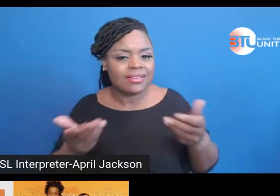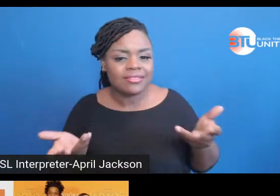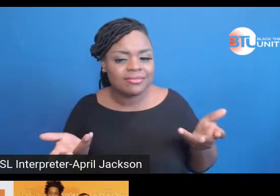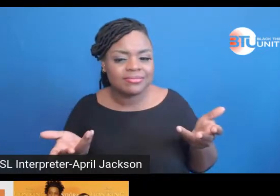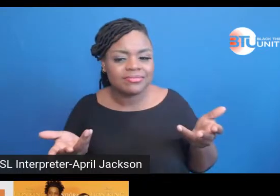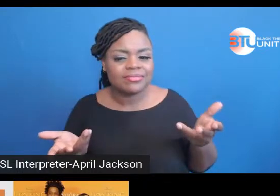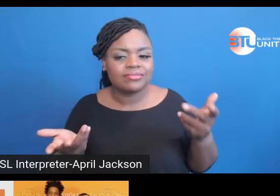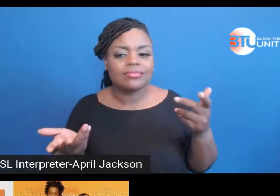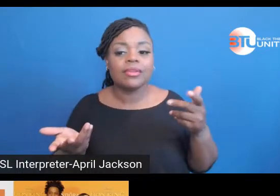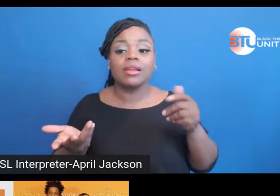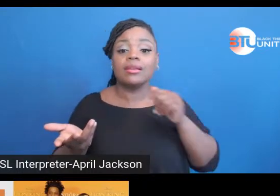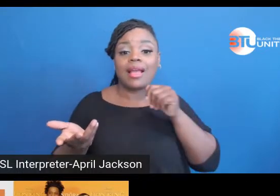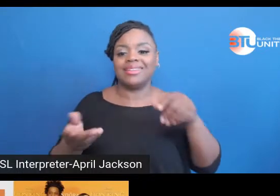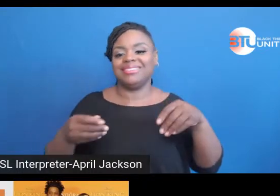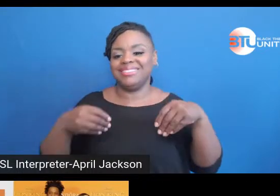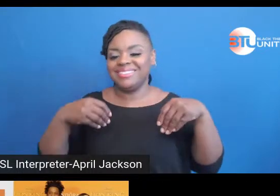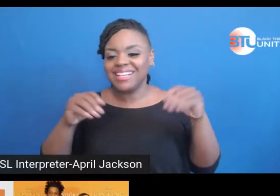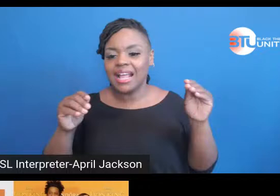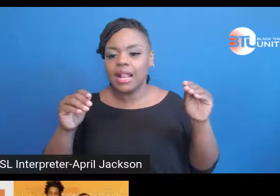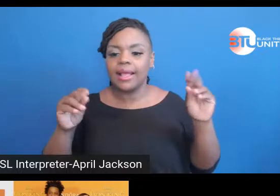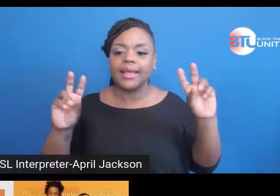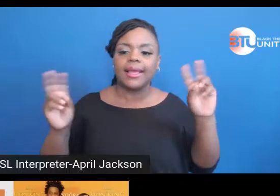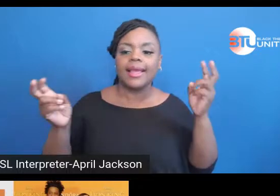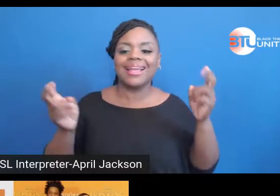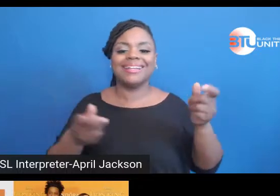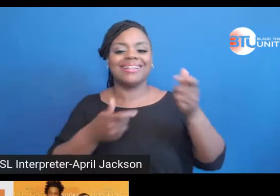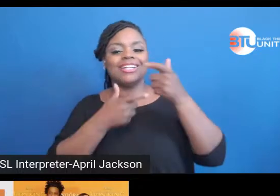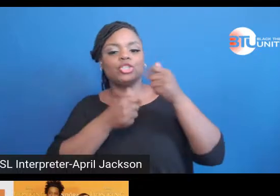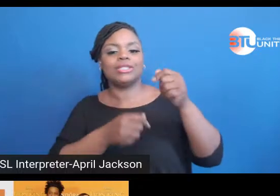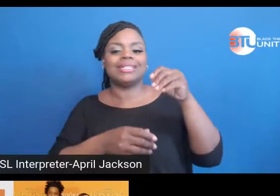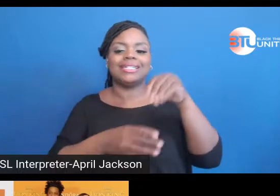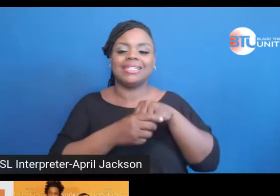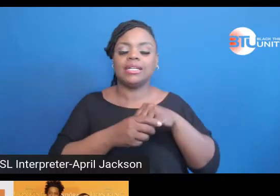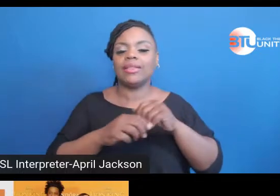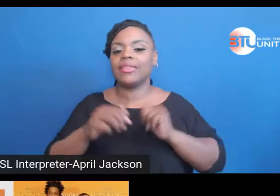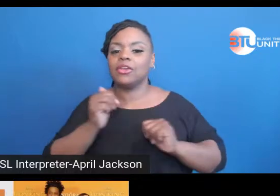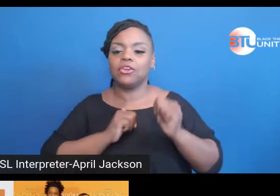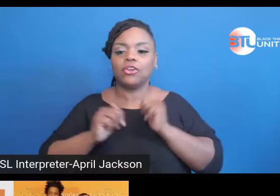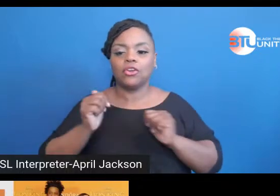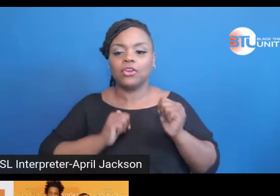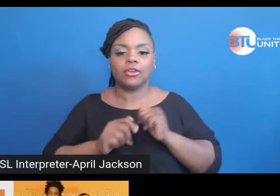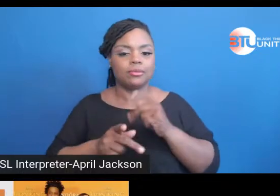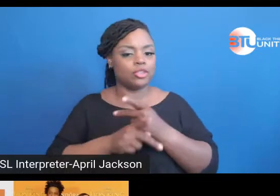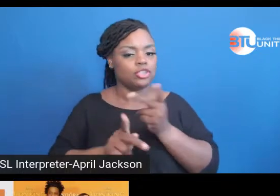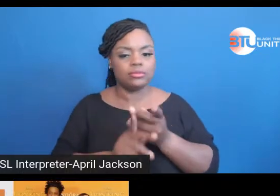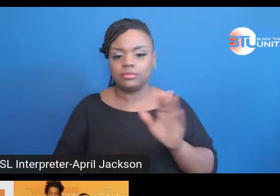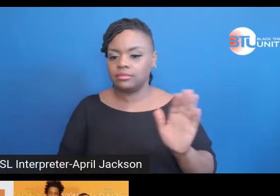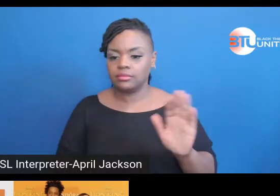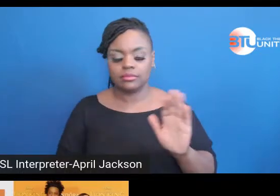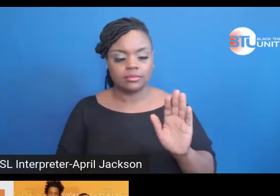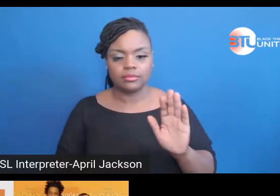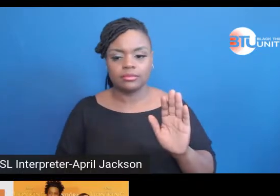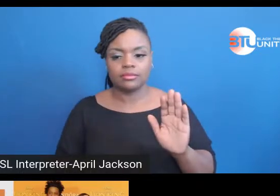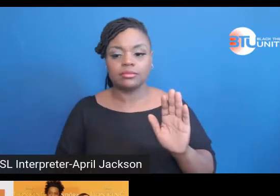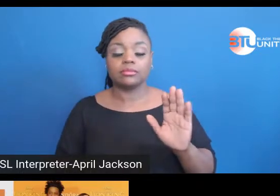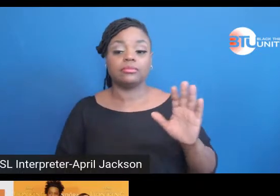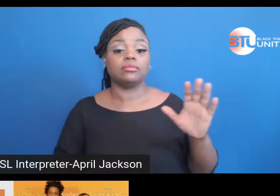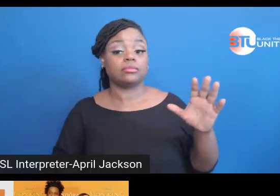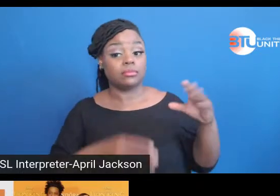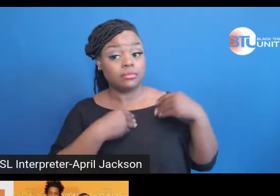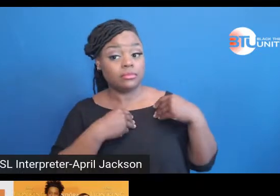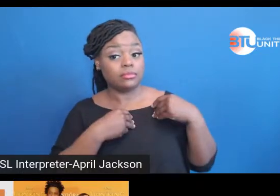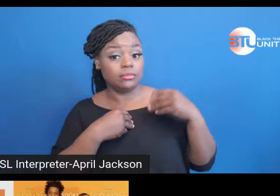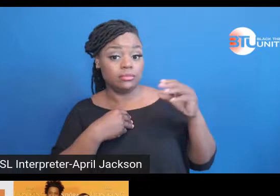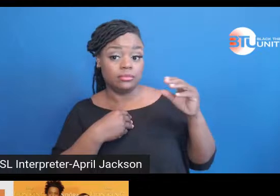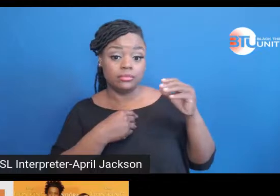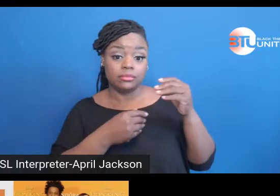an interest in the production, or like an ownership interest in the production, or an ownership interest in the company that puts on the